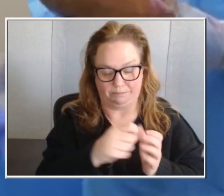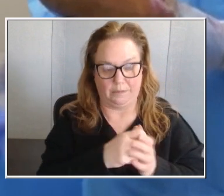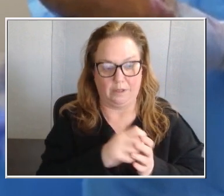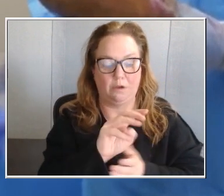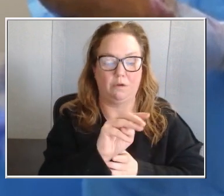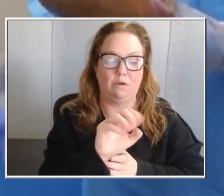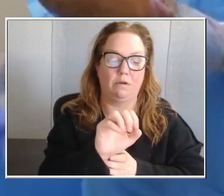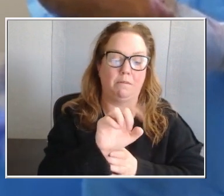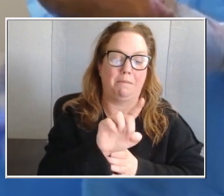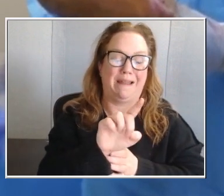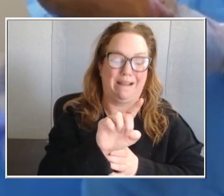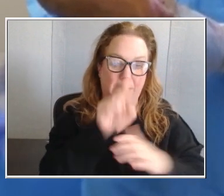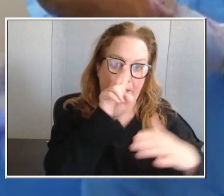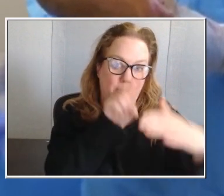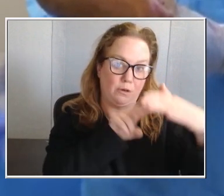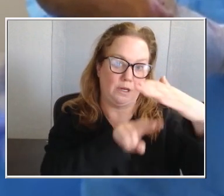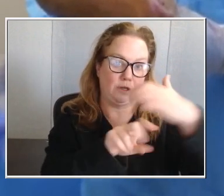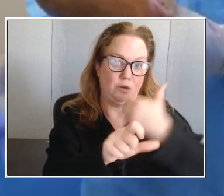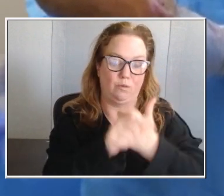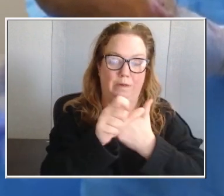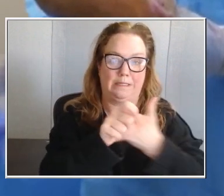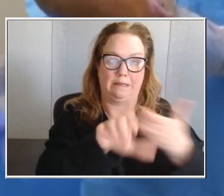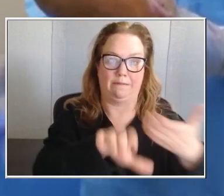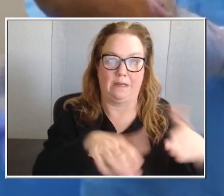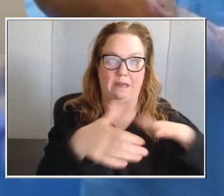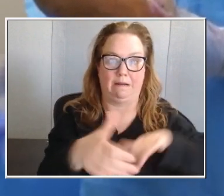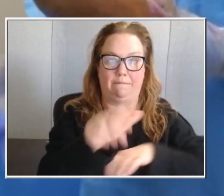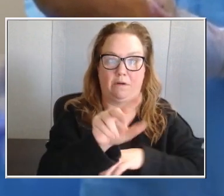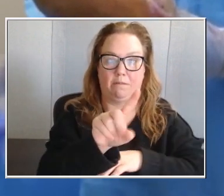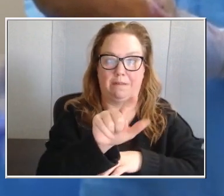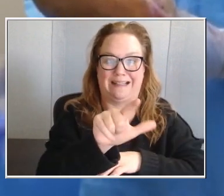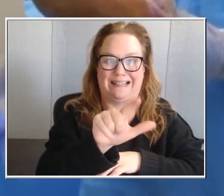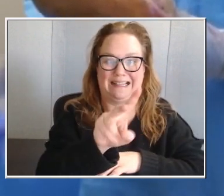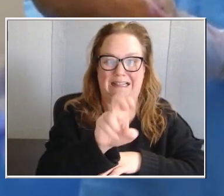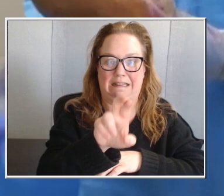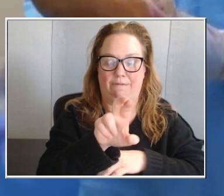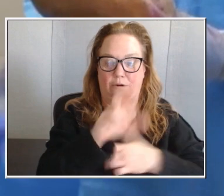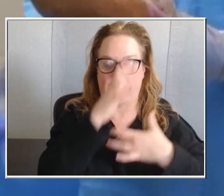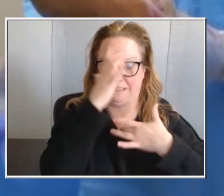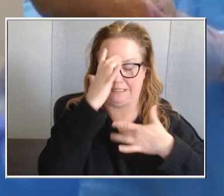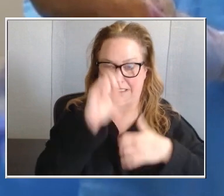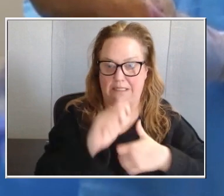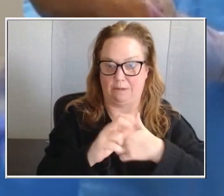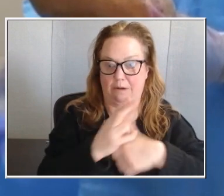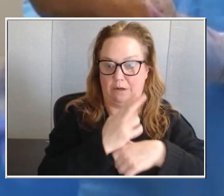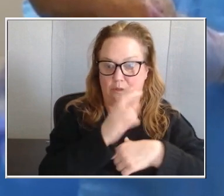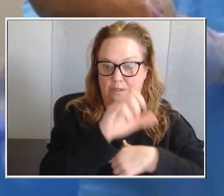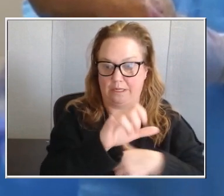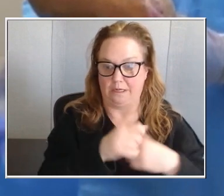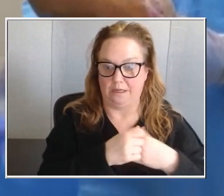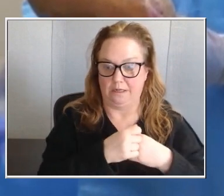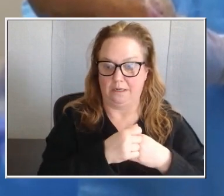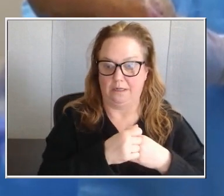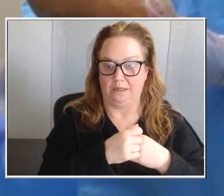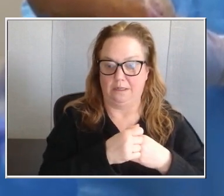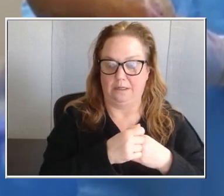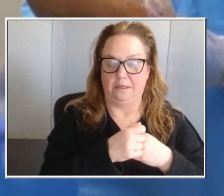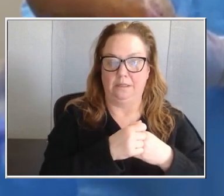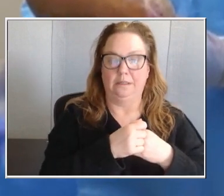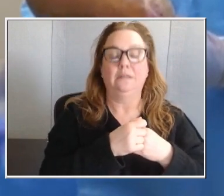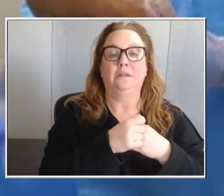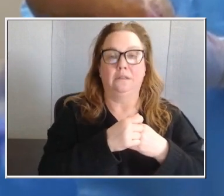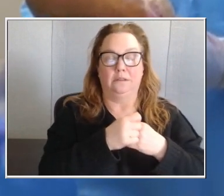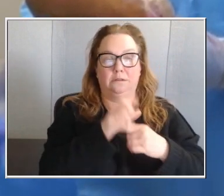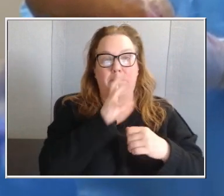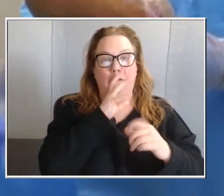predict your risk of dying from liver disease, and that's why we use it. Okay, and so is your sense that, I've been talking to these good